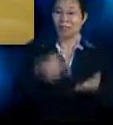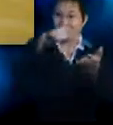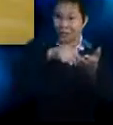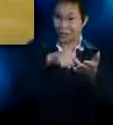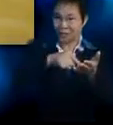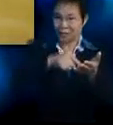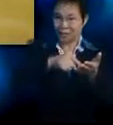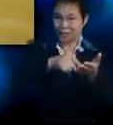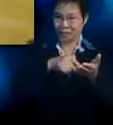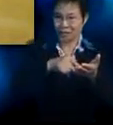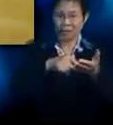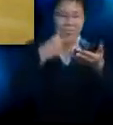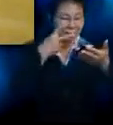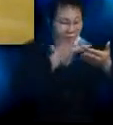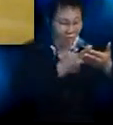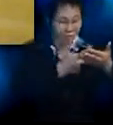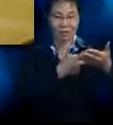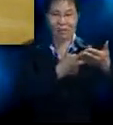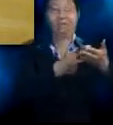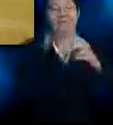This is a cross-section of a leaf.